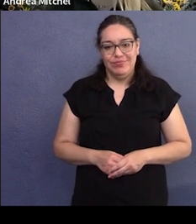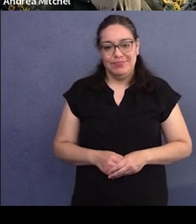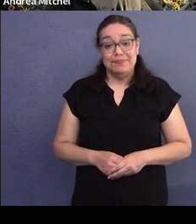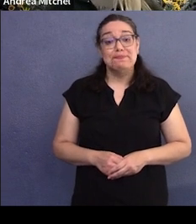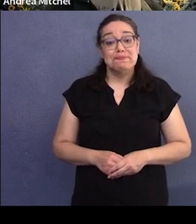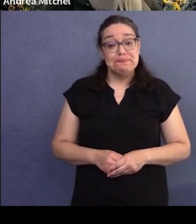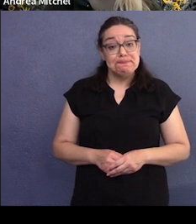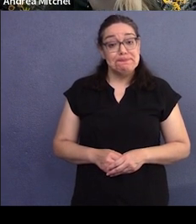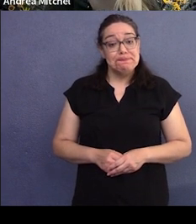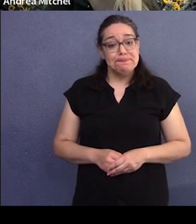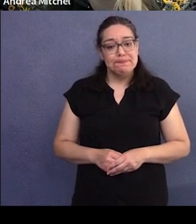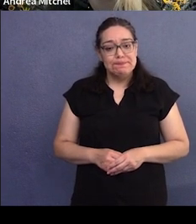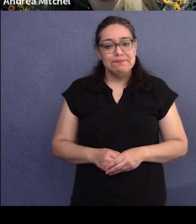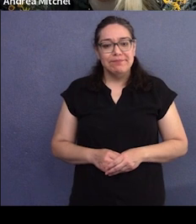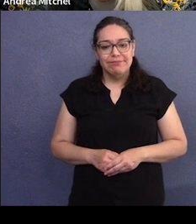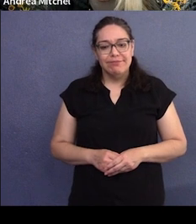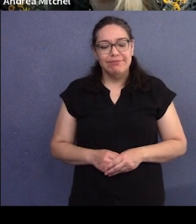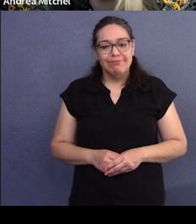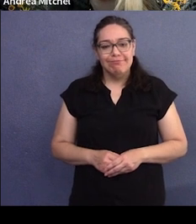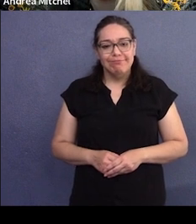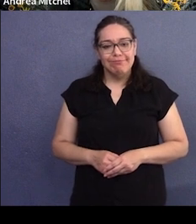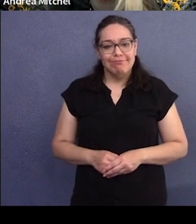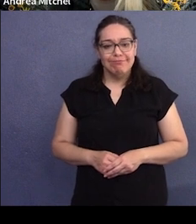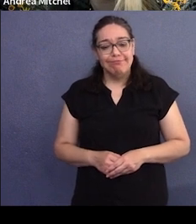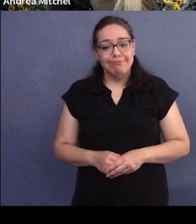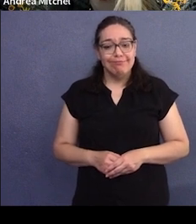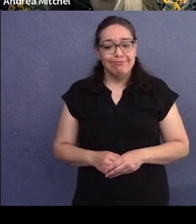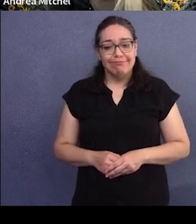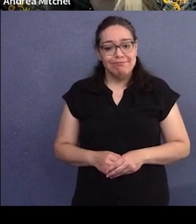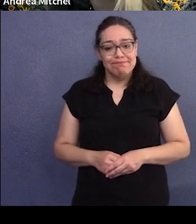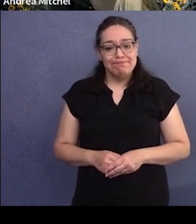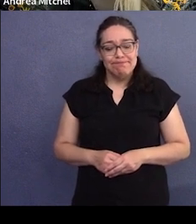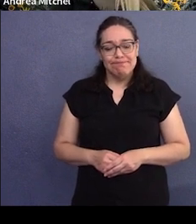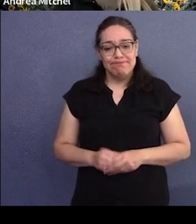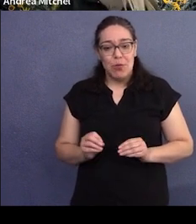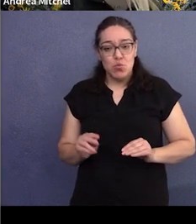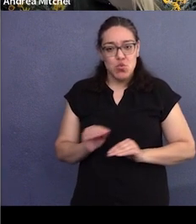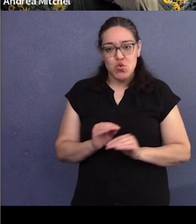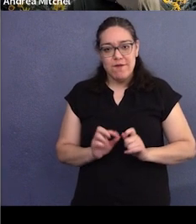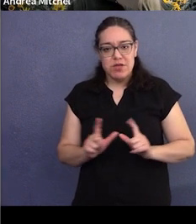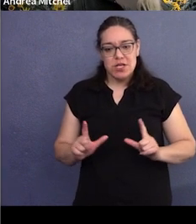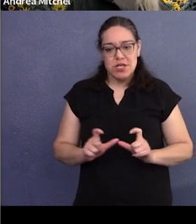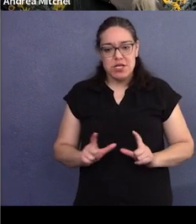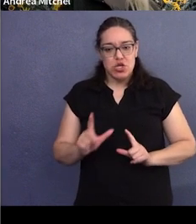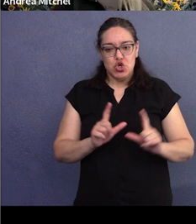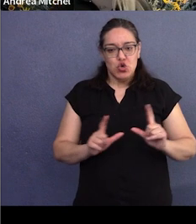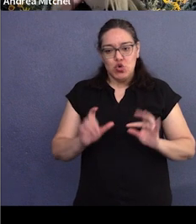All right. So let me make it move the bar. Here we go. Okay.